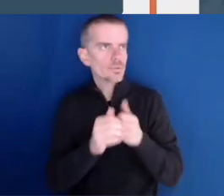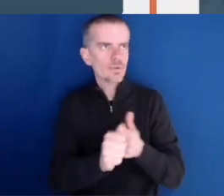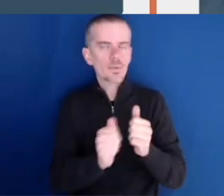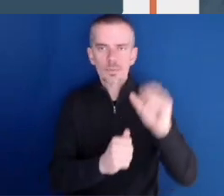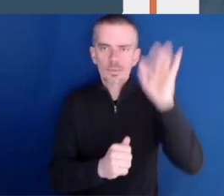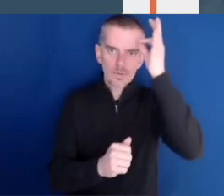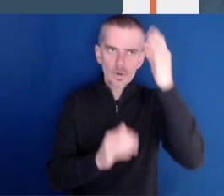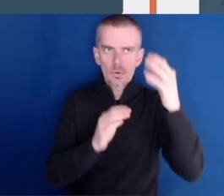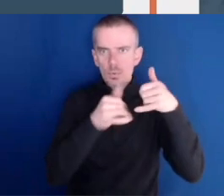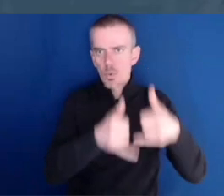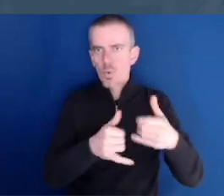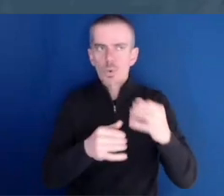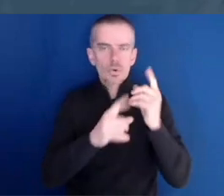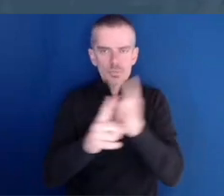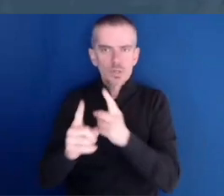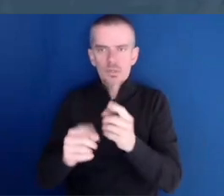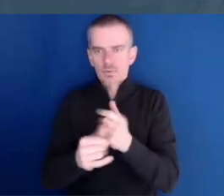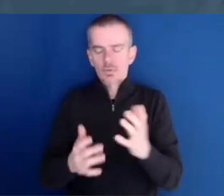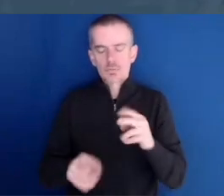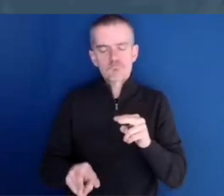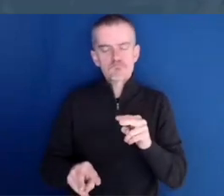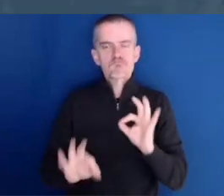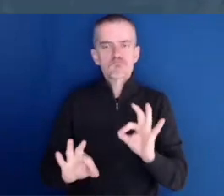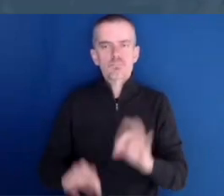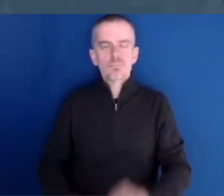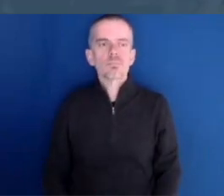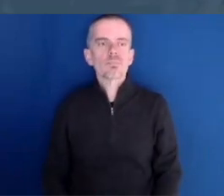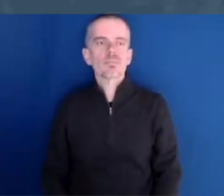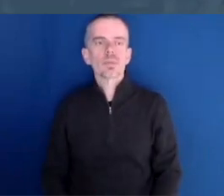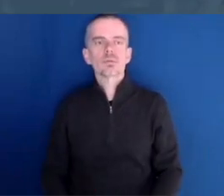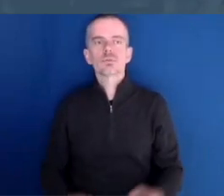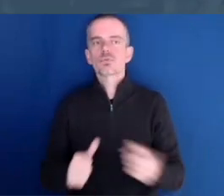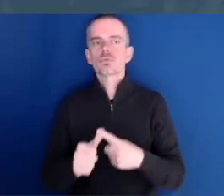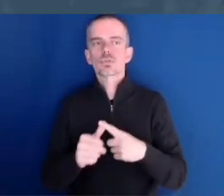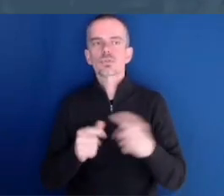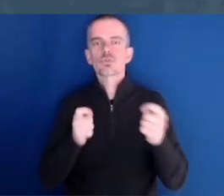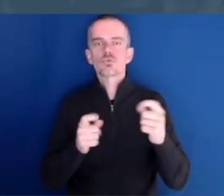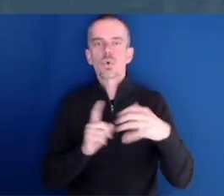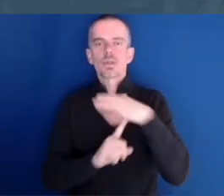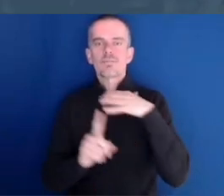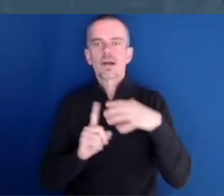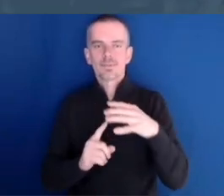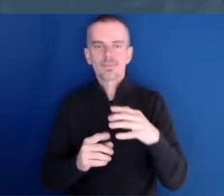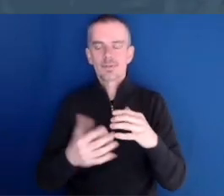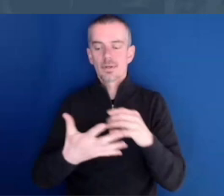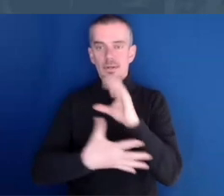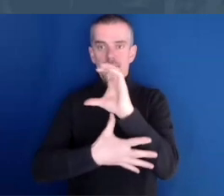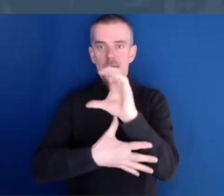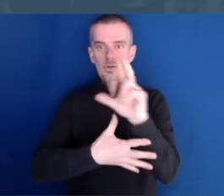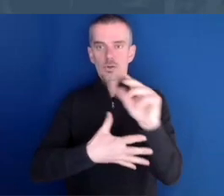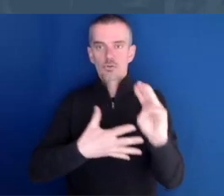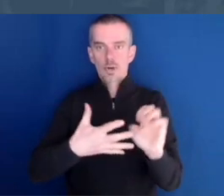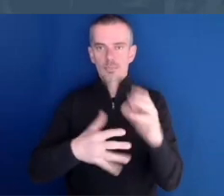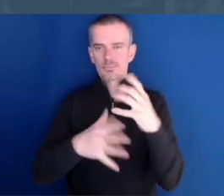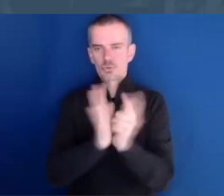objective. Okay. So we're going to start with the control environment. This is the last letter in the